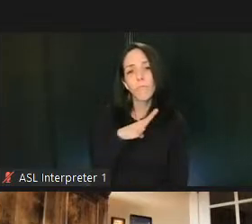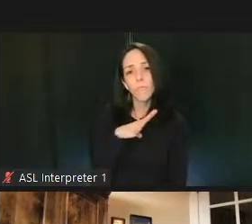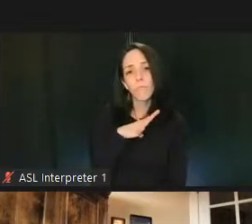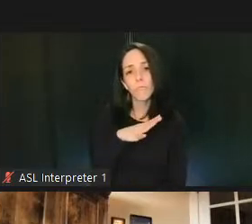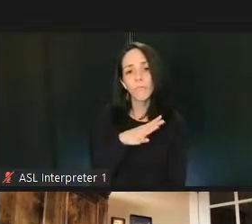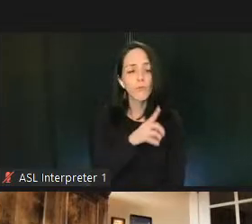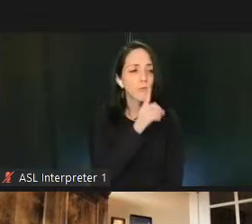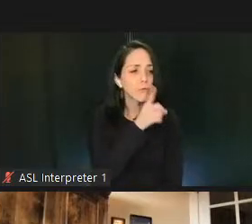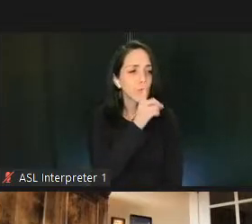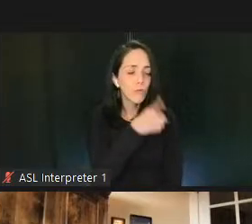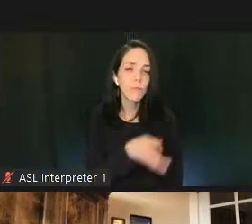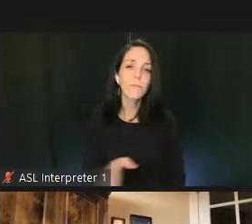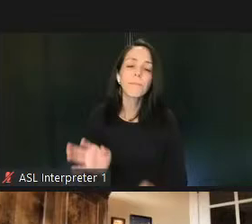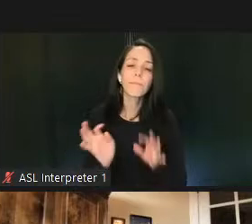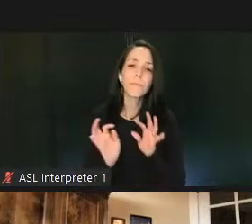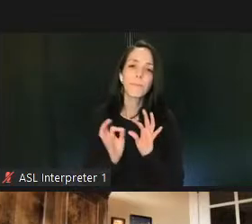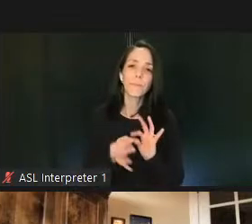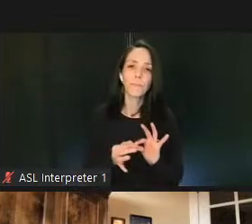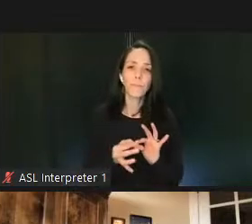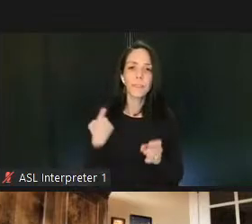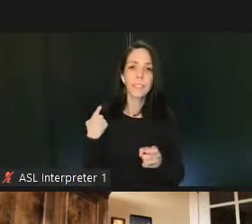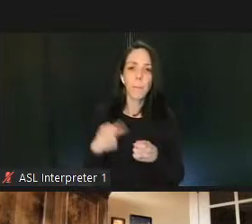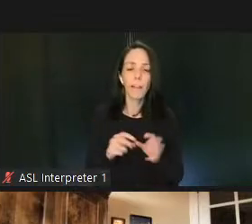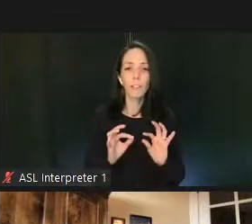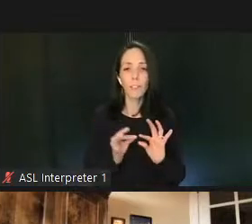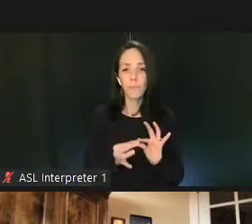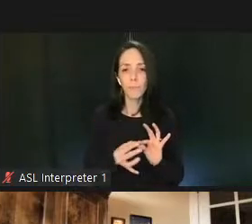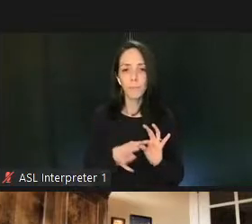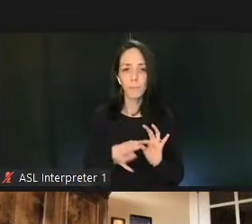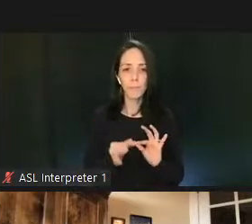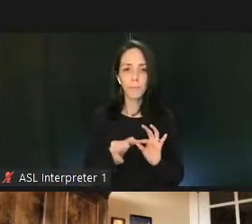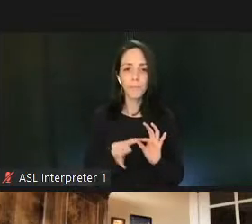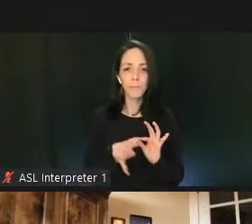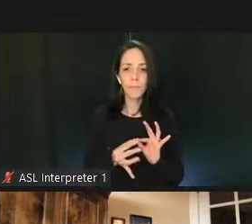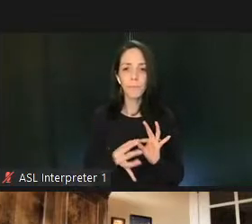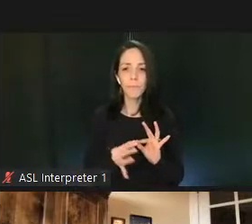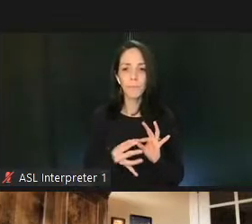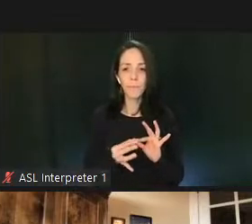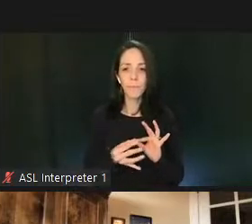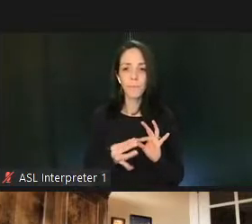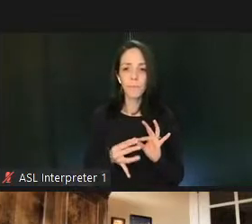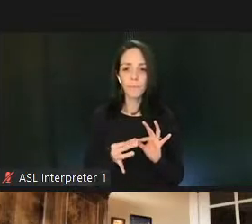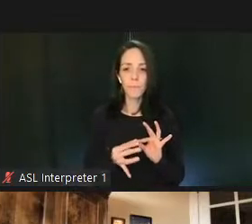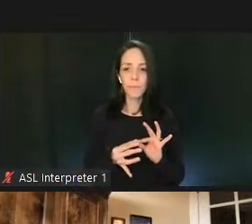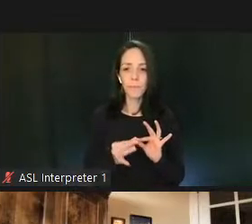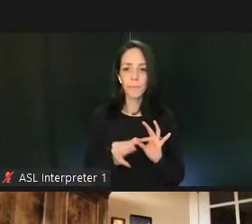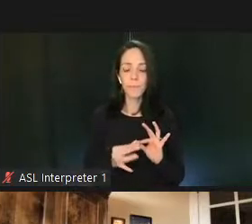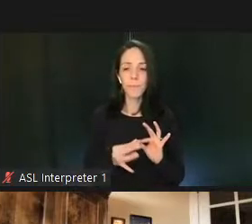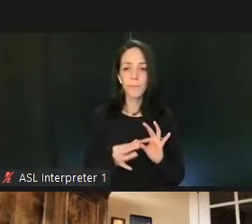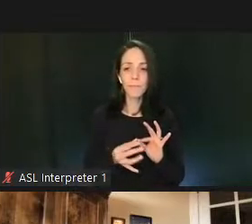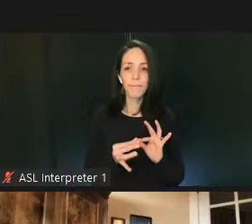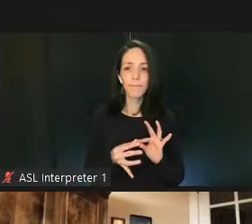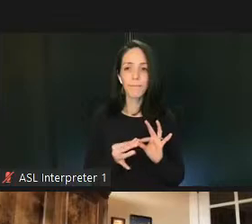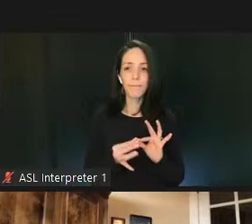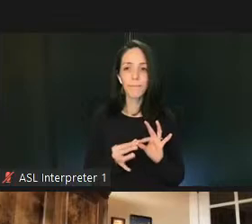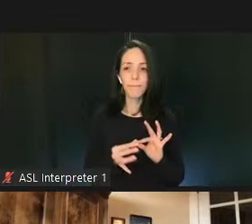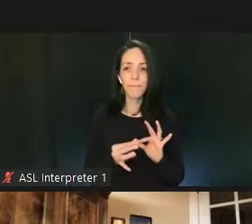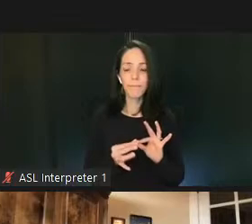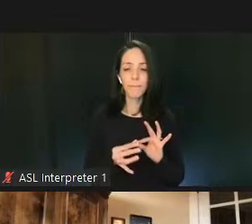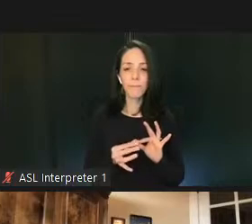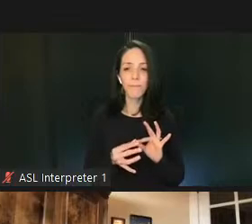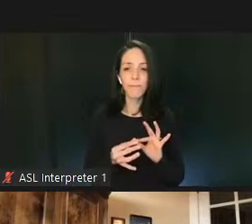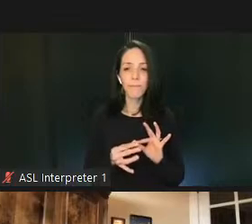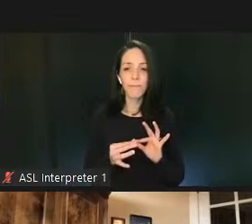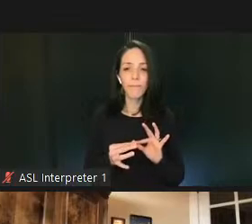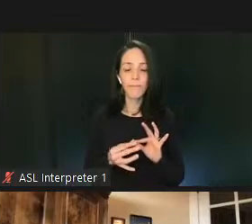No problem. Tenemos el sitio web del condado, puede de que tenga fallas técnicas, así que si